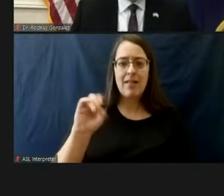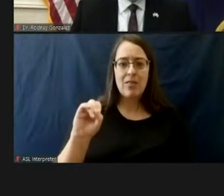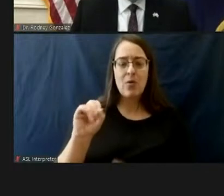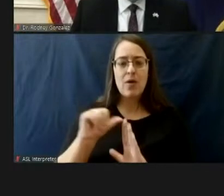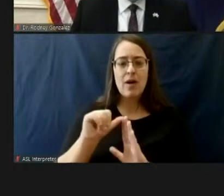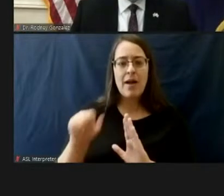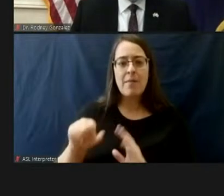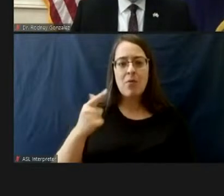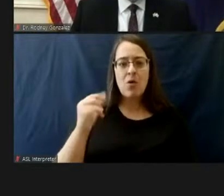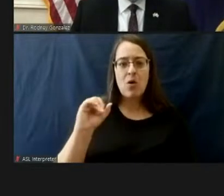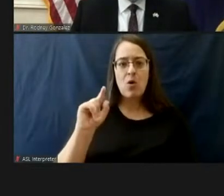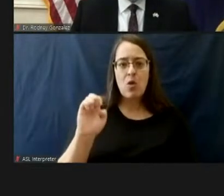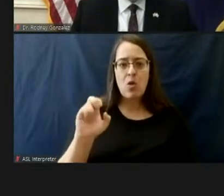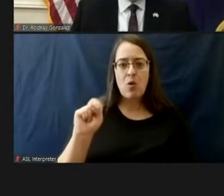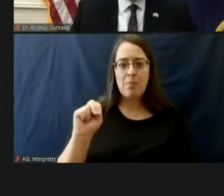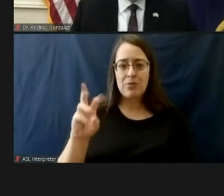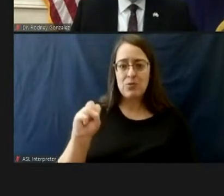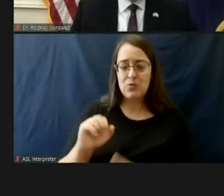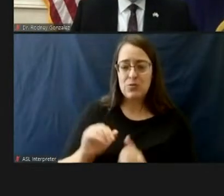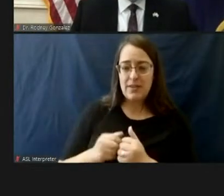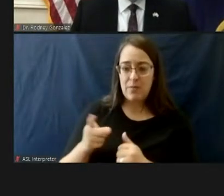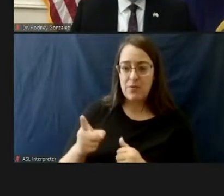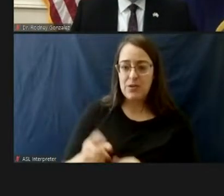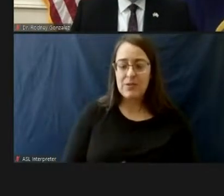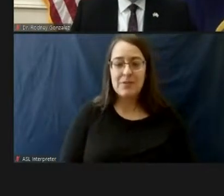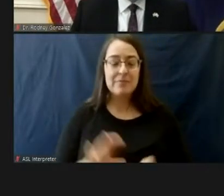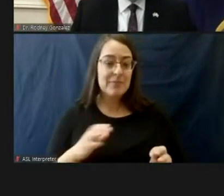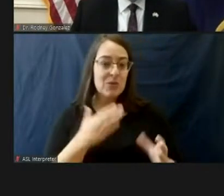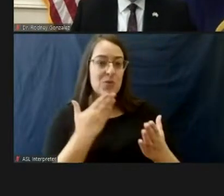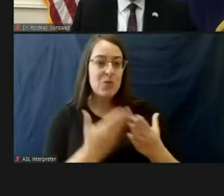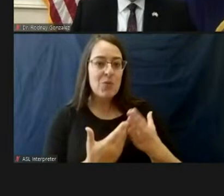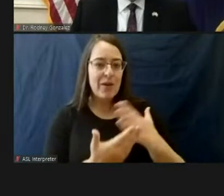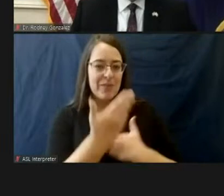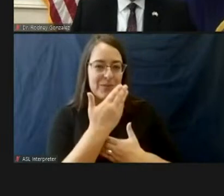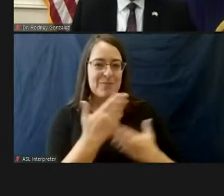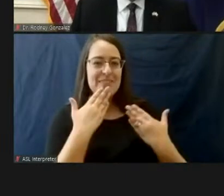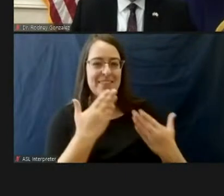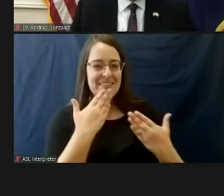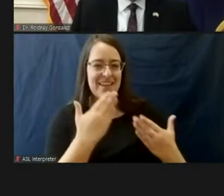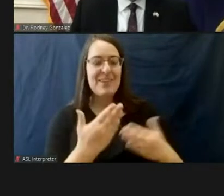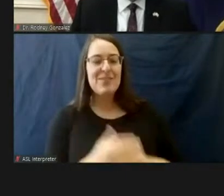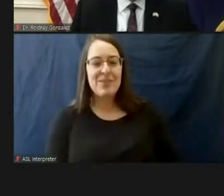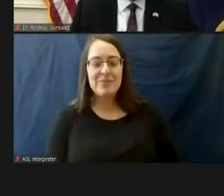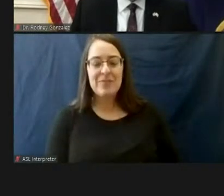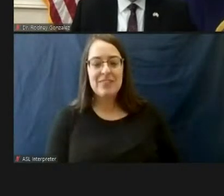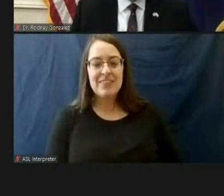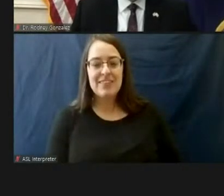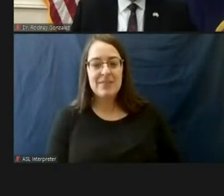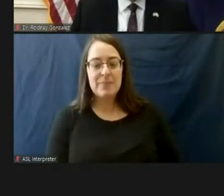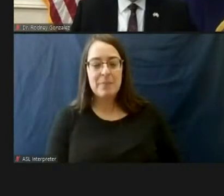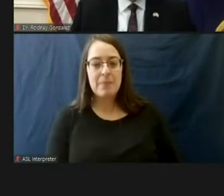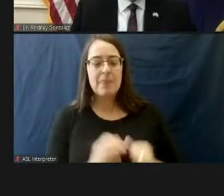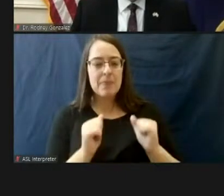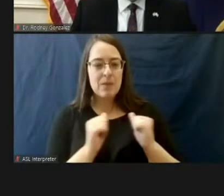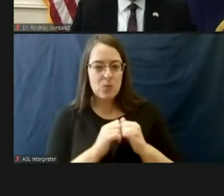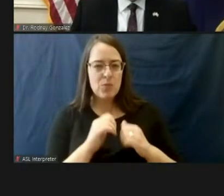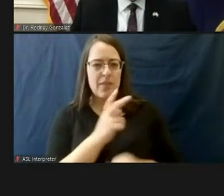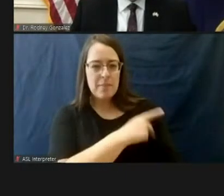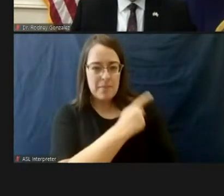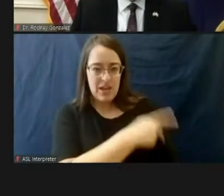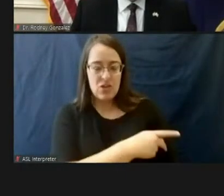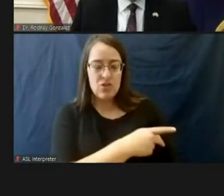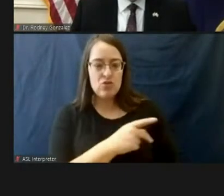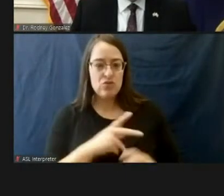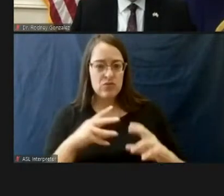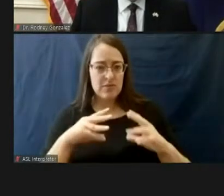Michael, how are you? I'm doing very good this morning. Thank you for calling on me. With the patients that are being